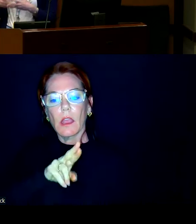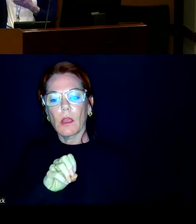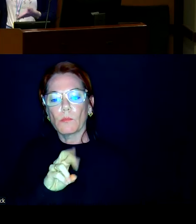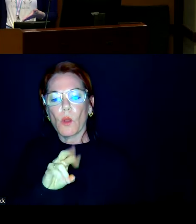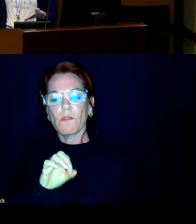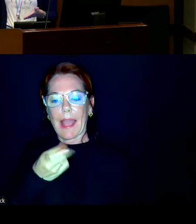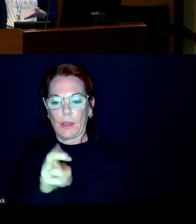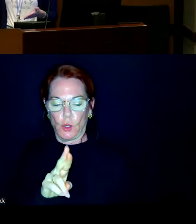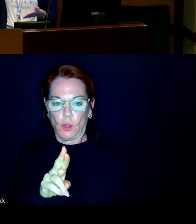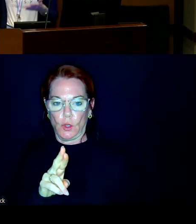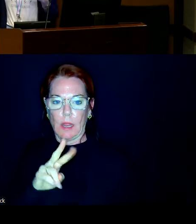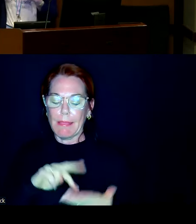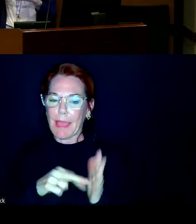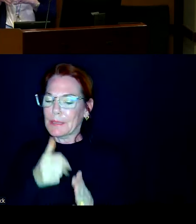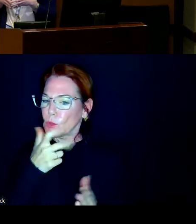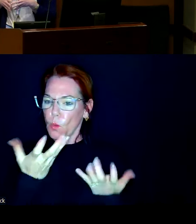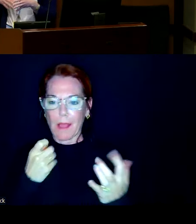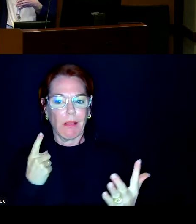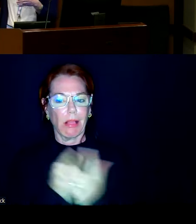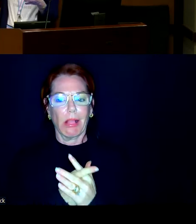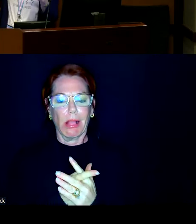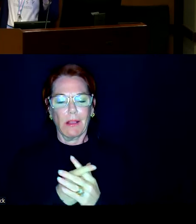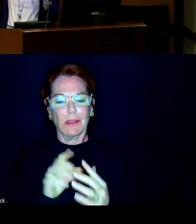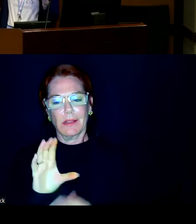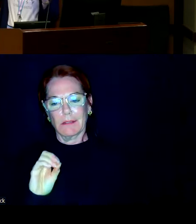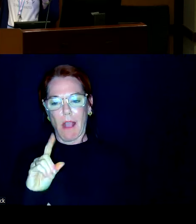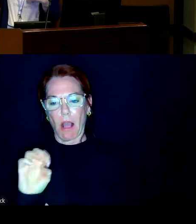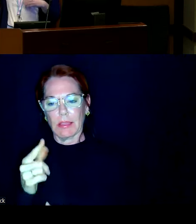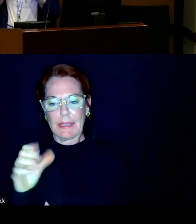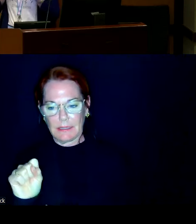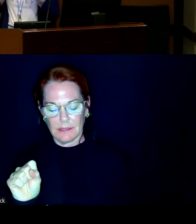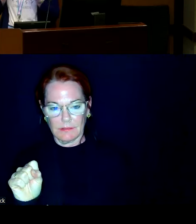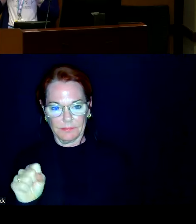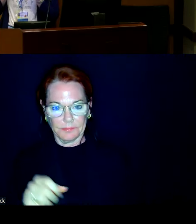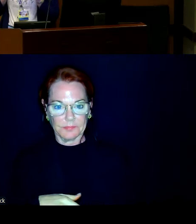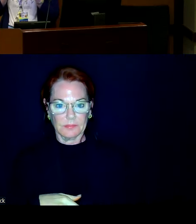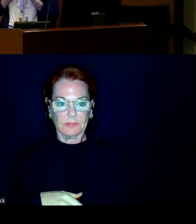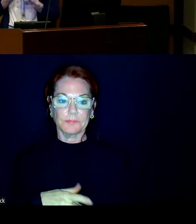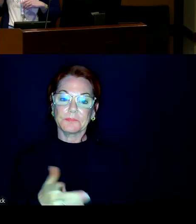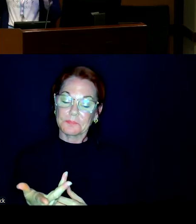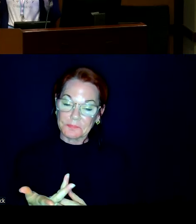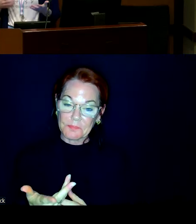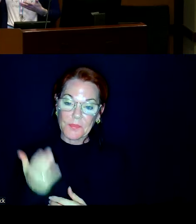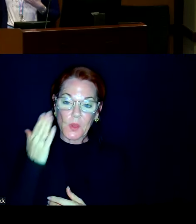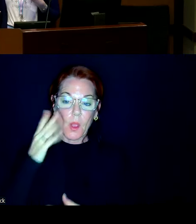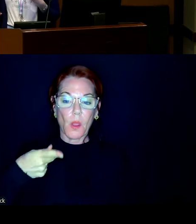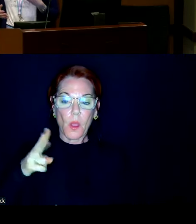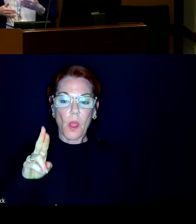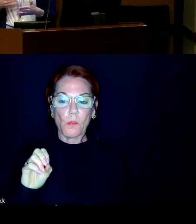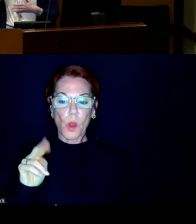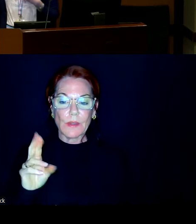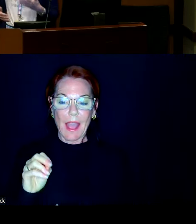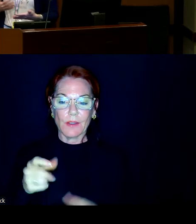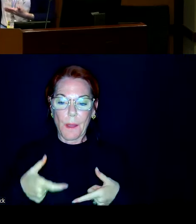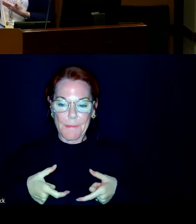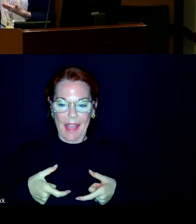our colleagues in our patients' notes. And our patients usually kind of understand from the pronoun badges who we're misgendering,